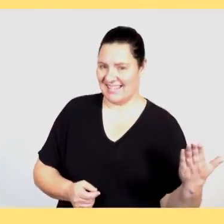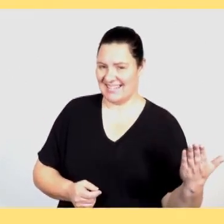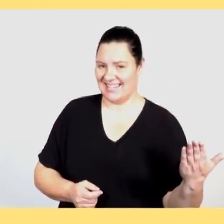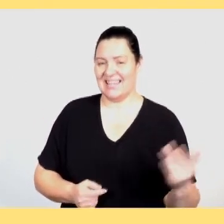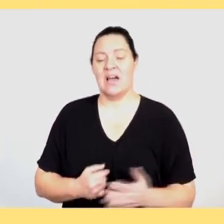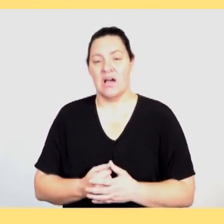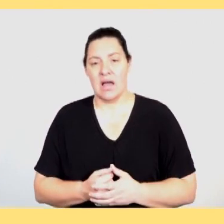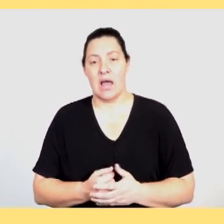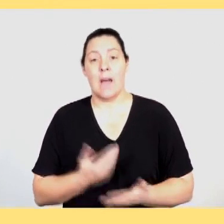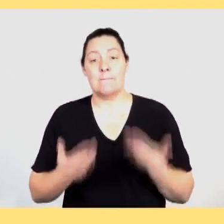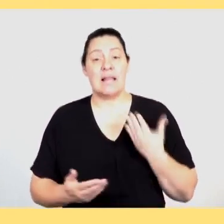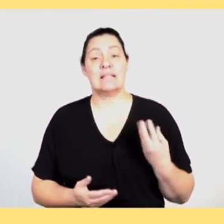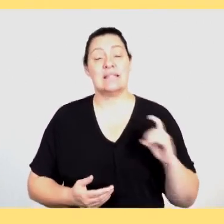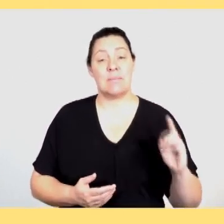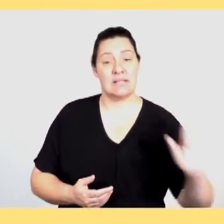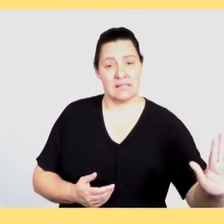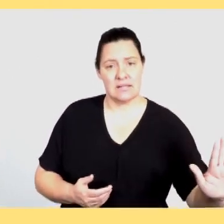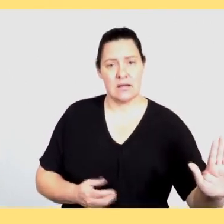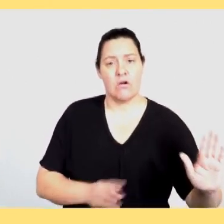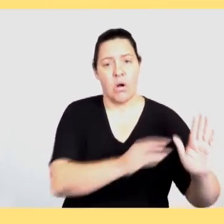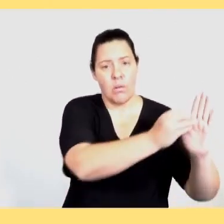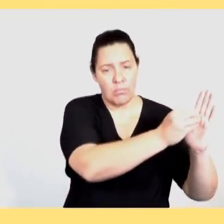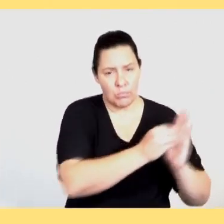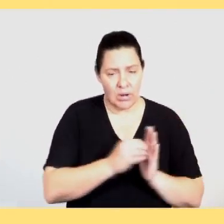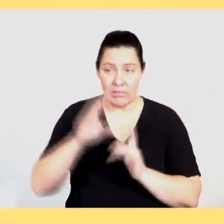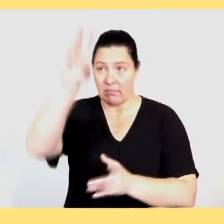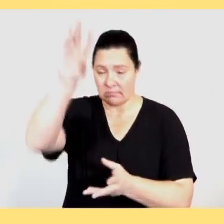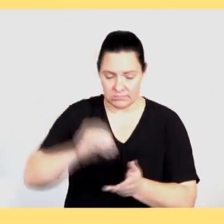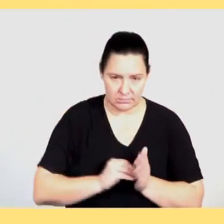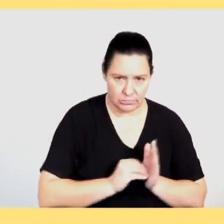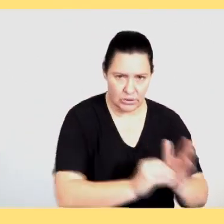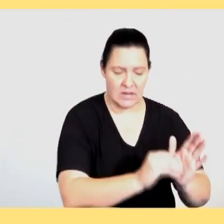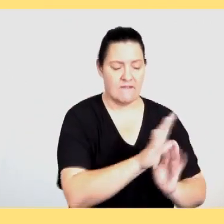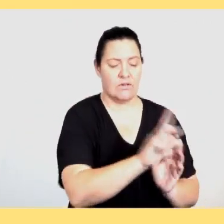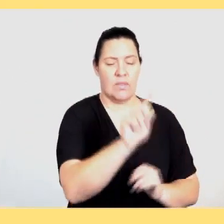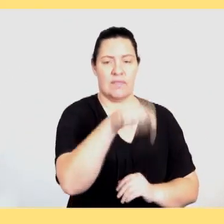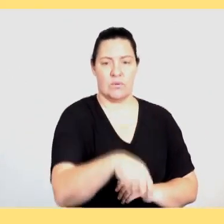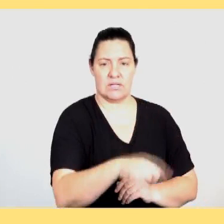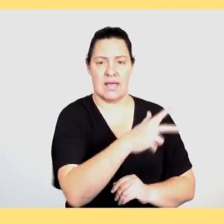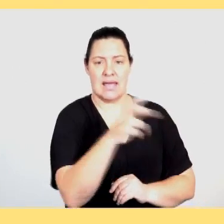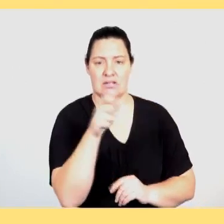debit side. If my balance is on the debit side, I'm going to bring the amount to the debit side,